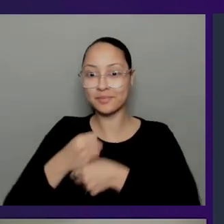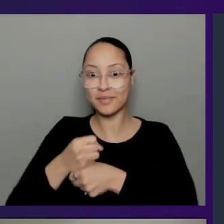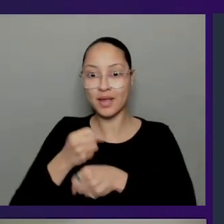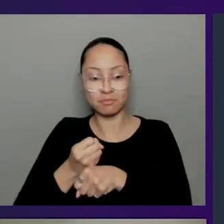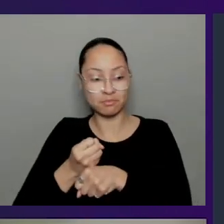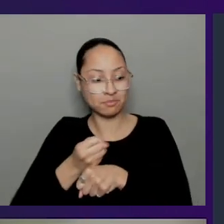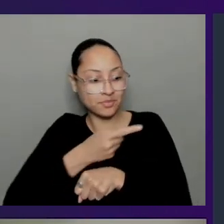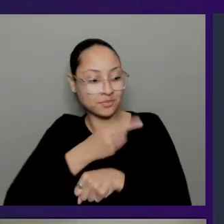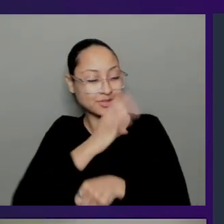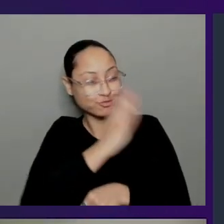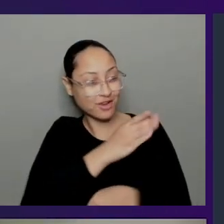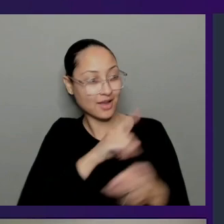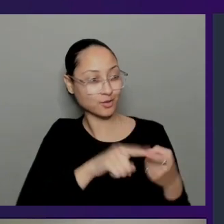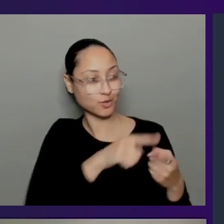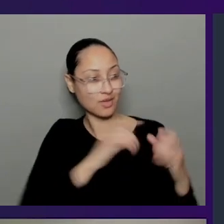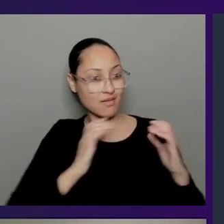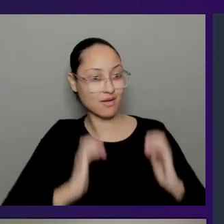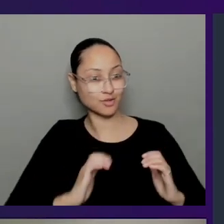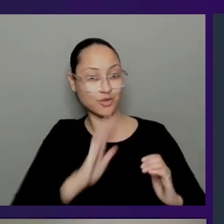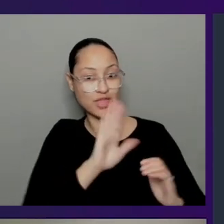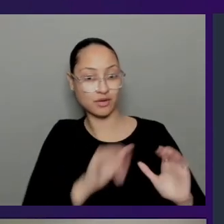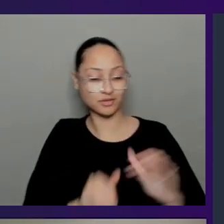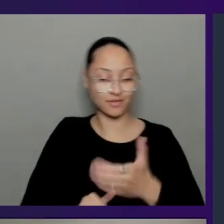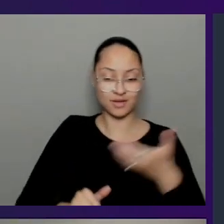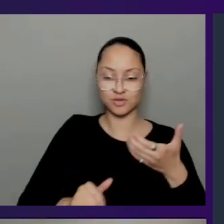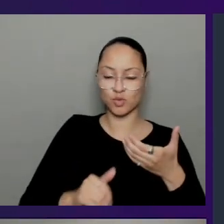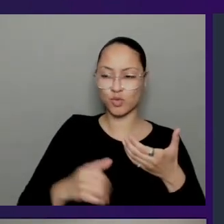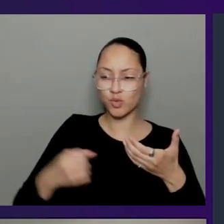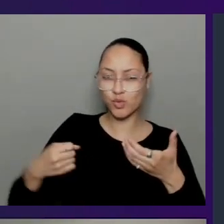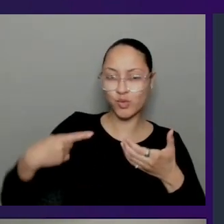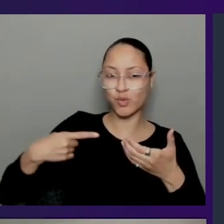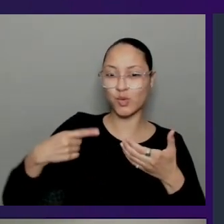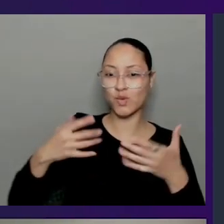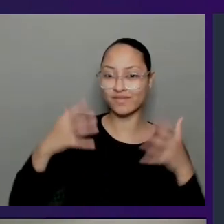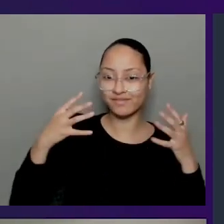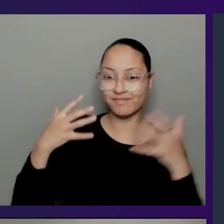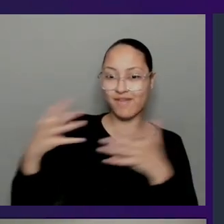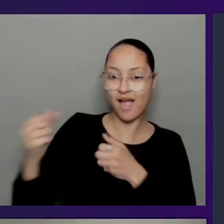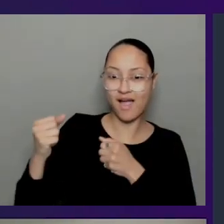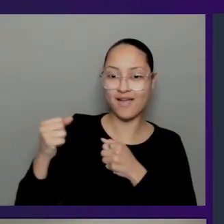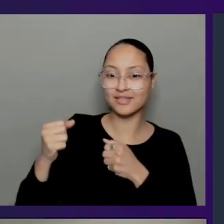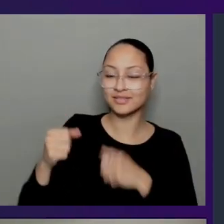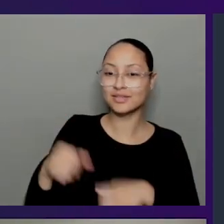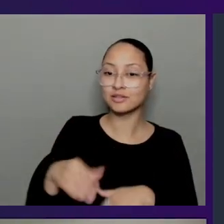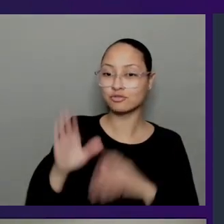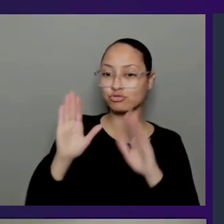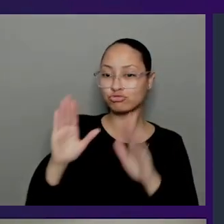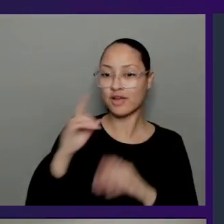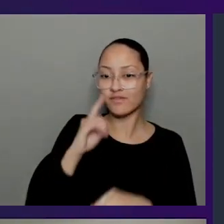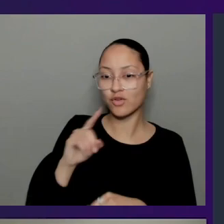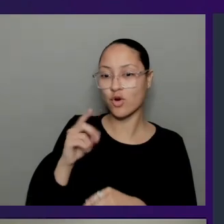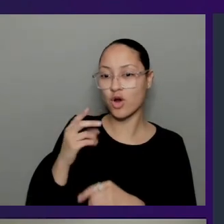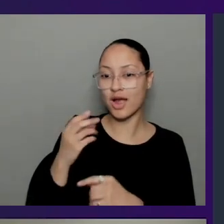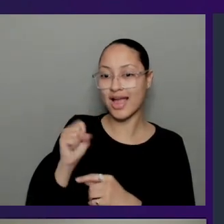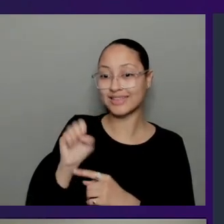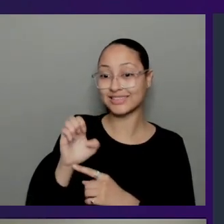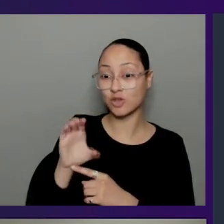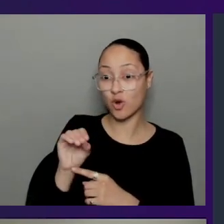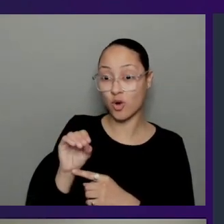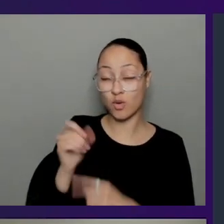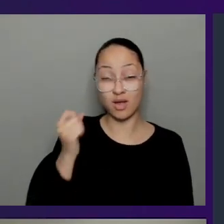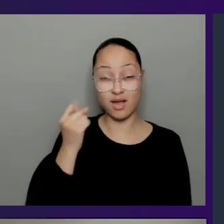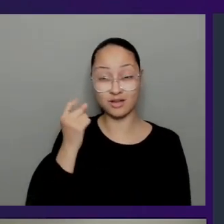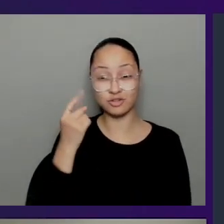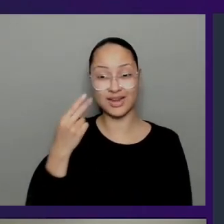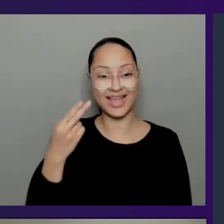their device. So it's super fast, it's great for SEO, but because you've prepared that HTML ahead of time,